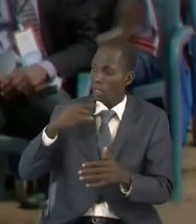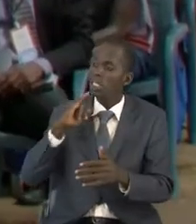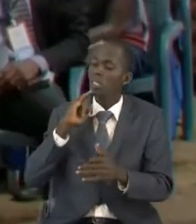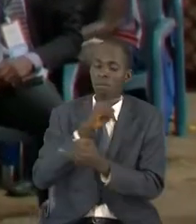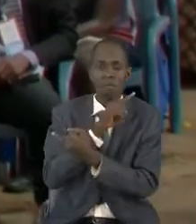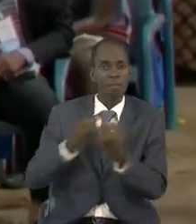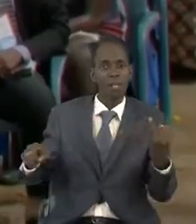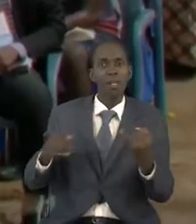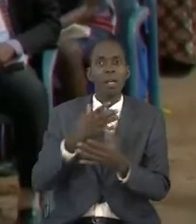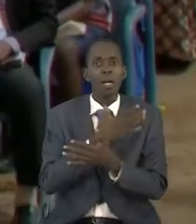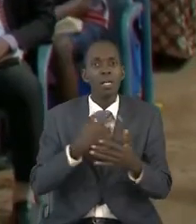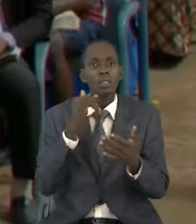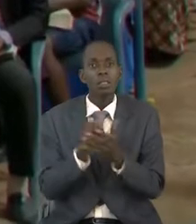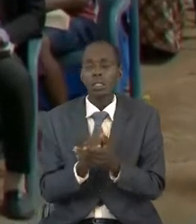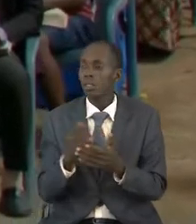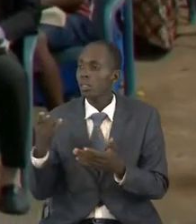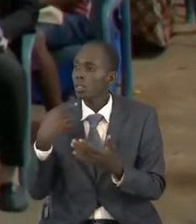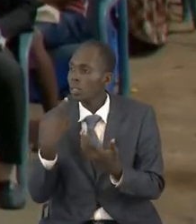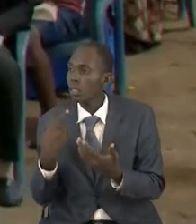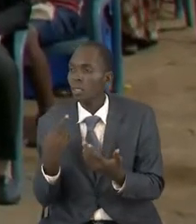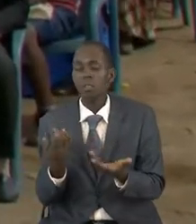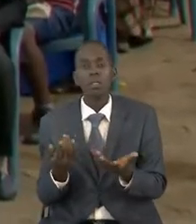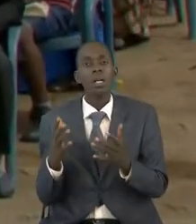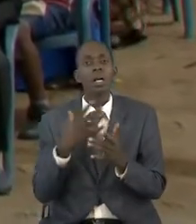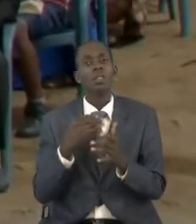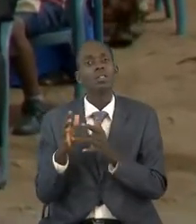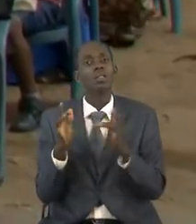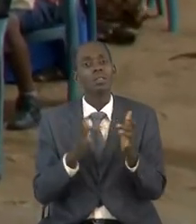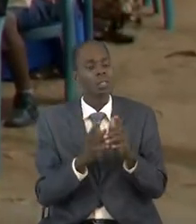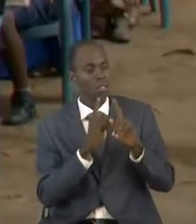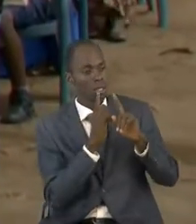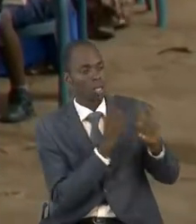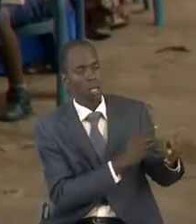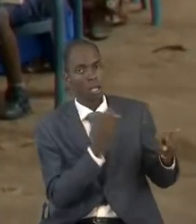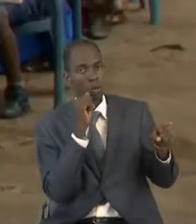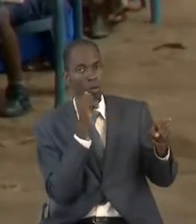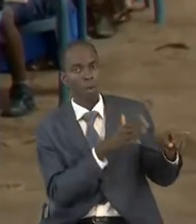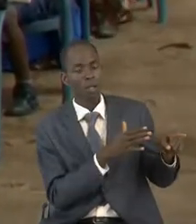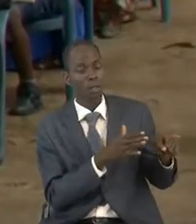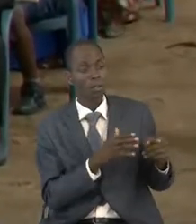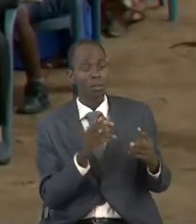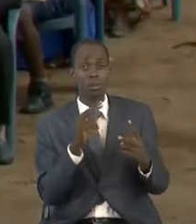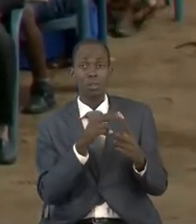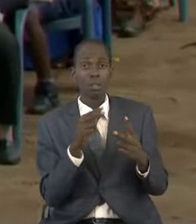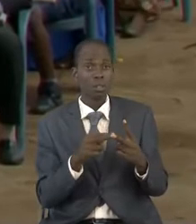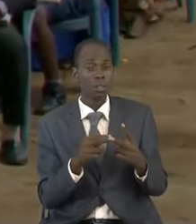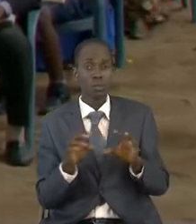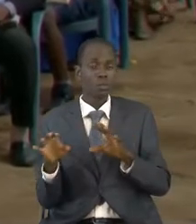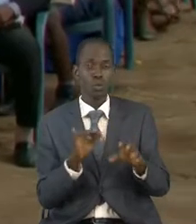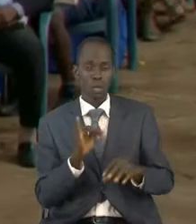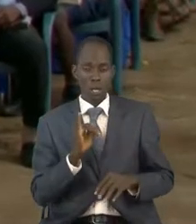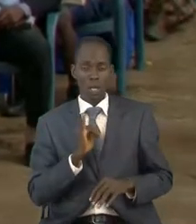no man, Lord. And Jesus says unto her, neither do I condemn thee.